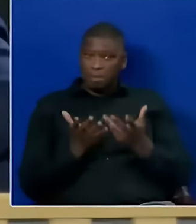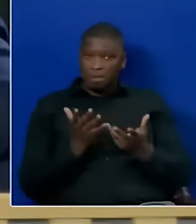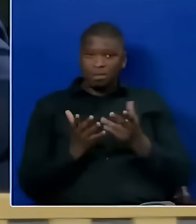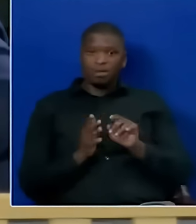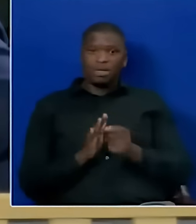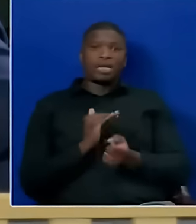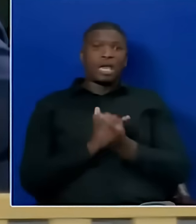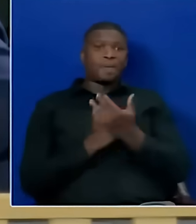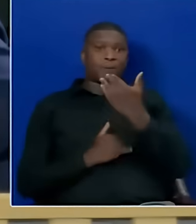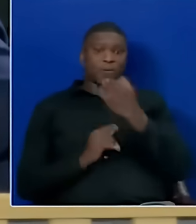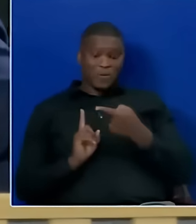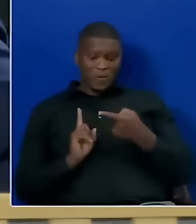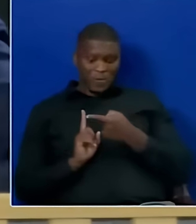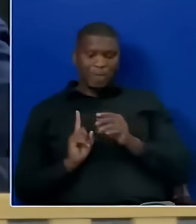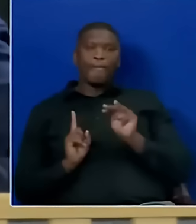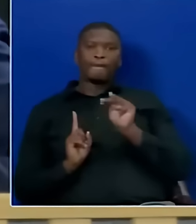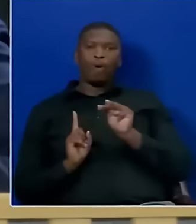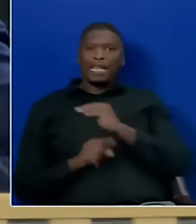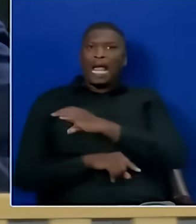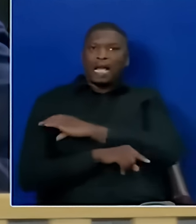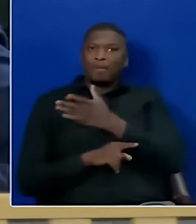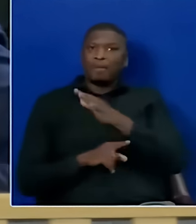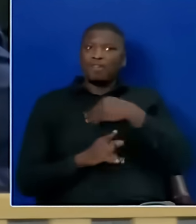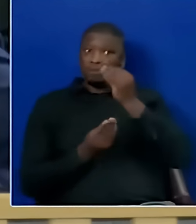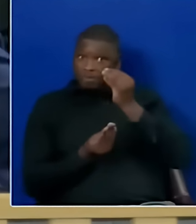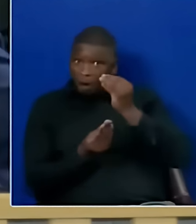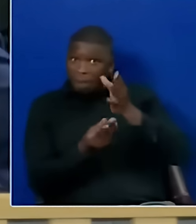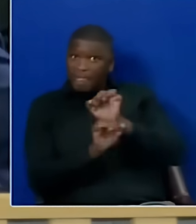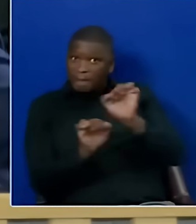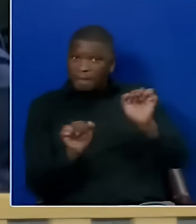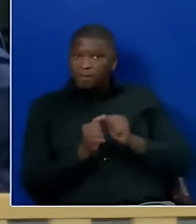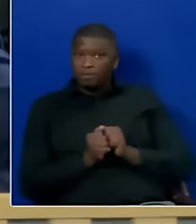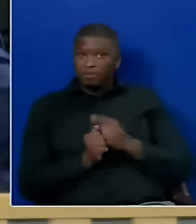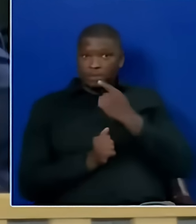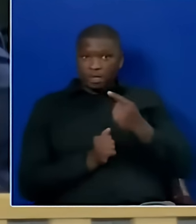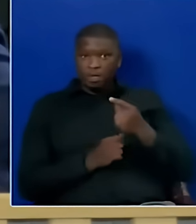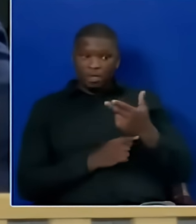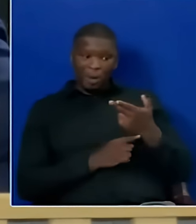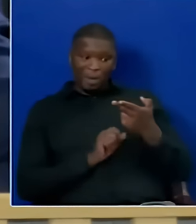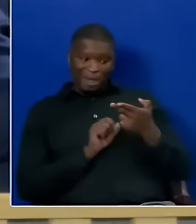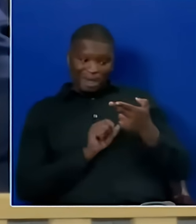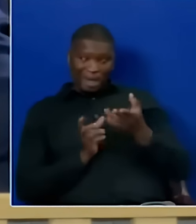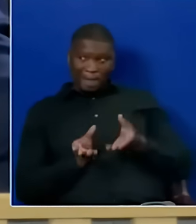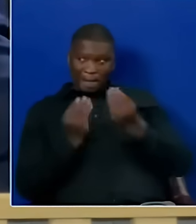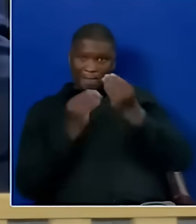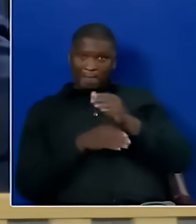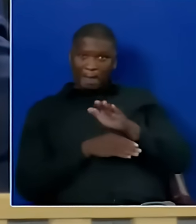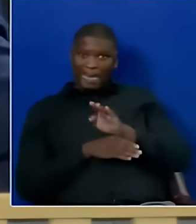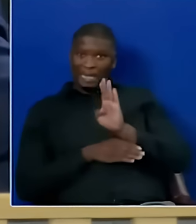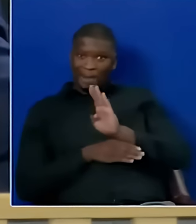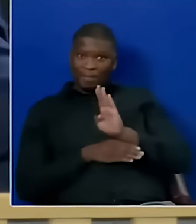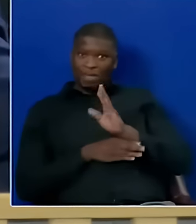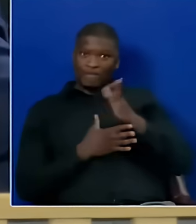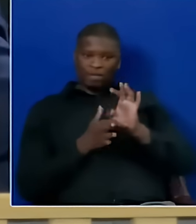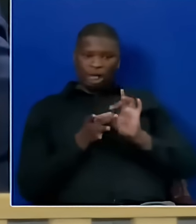who told them that the weapons seized in Bramley were linked to various other